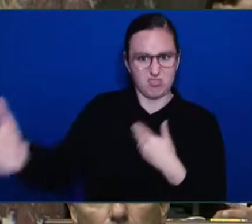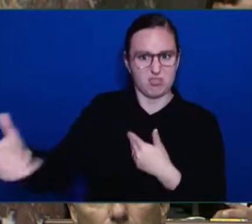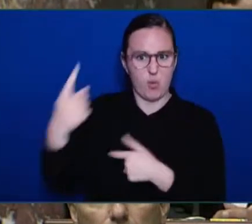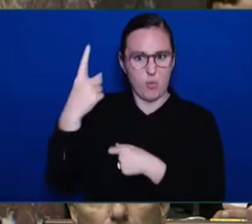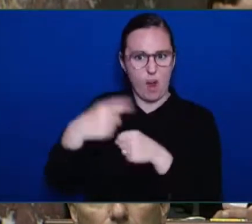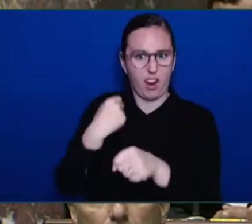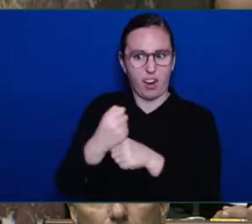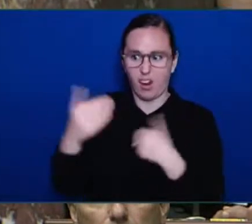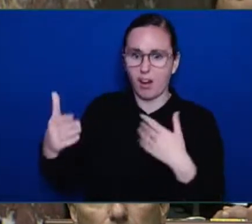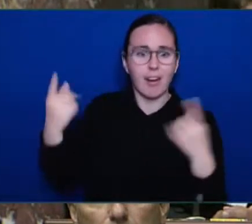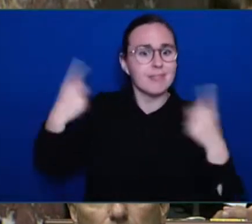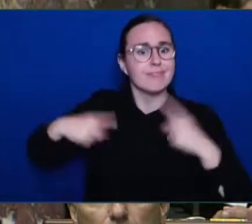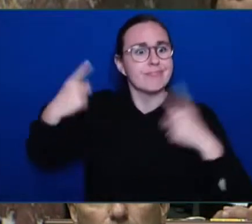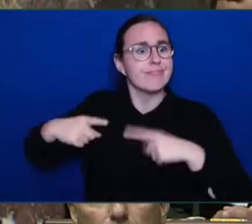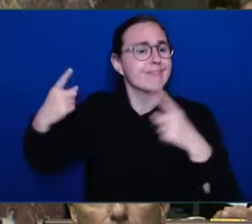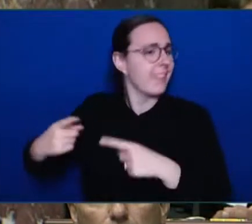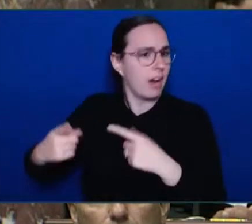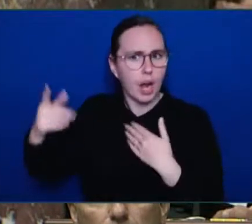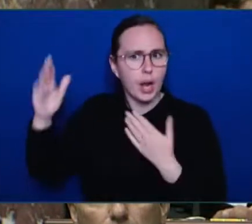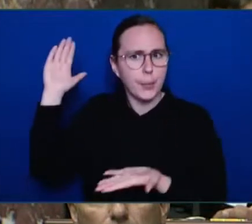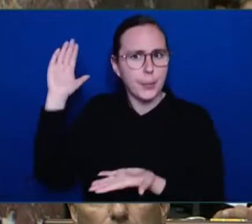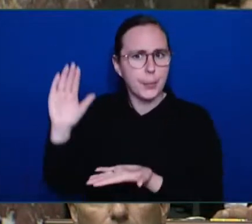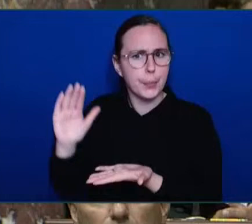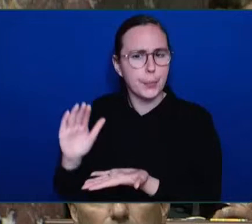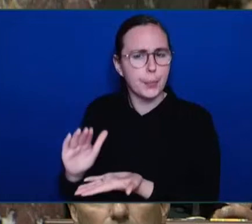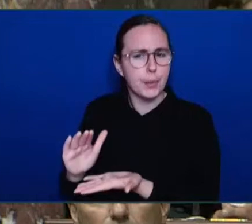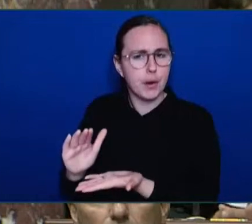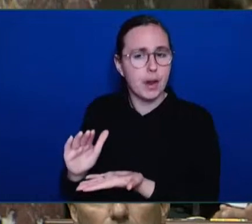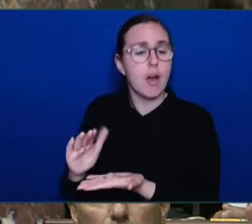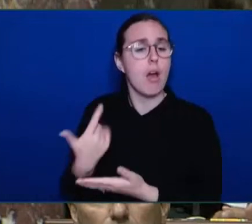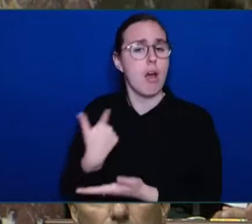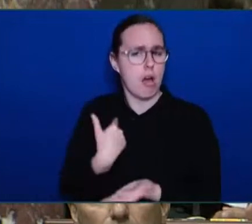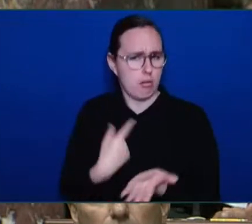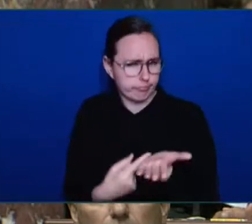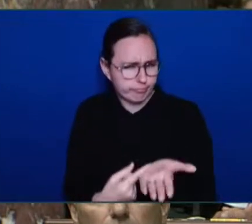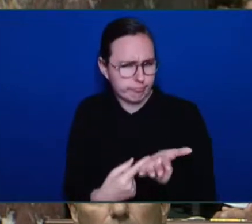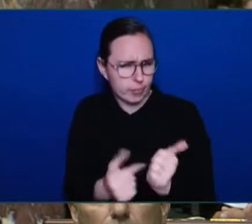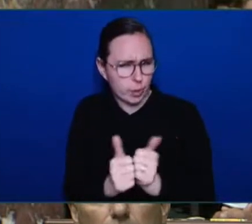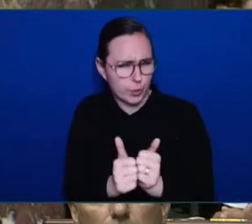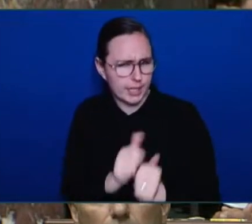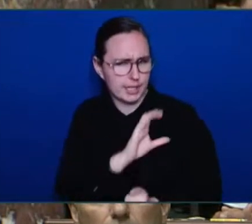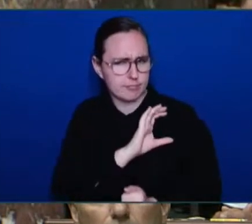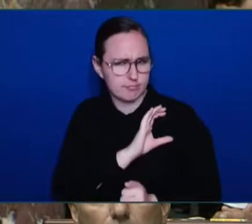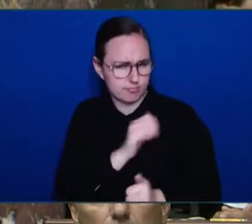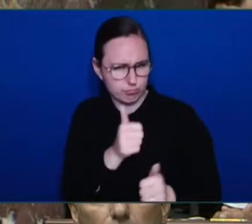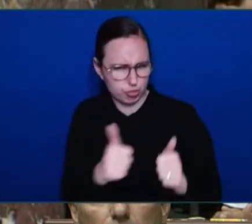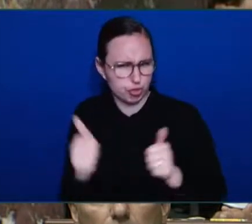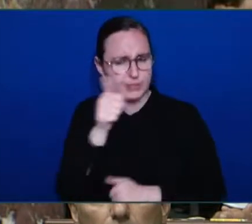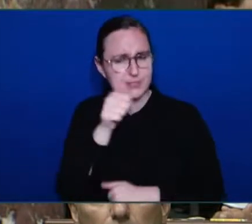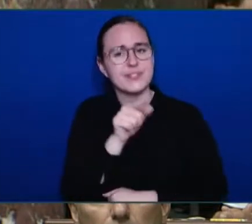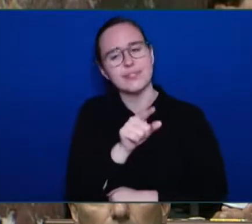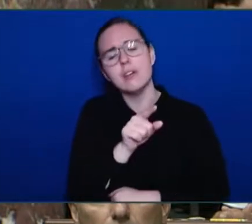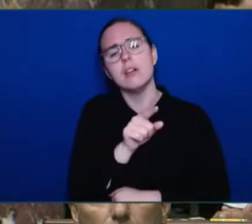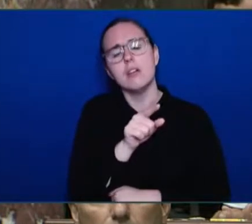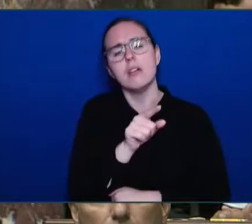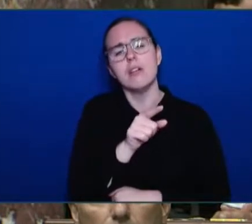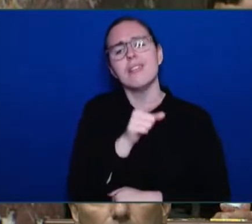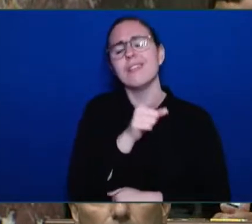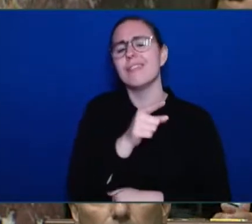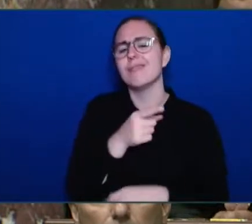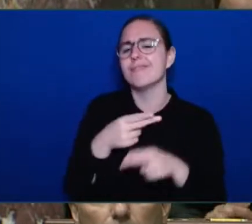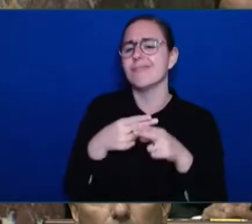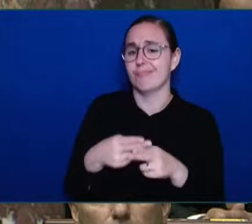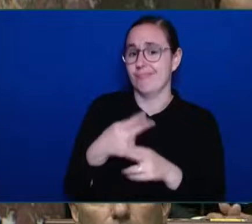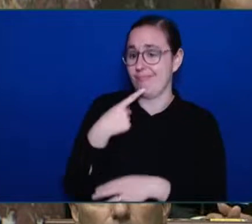had been enormously successful in his community, and he therefore welcomes our decision to be among the 28